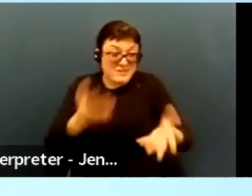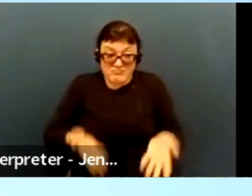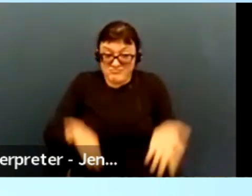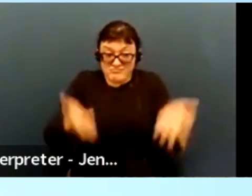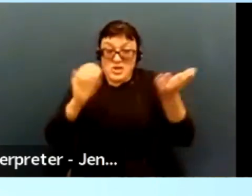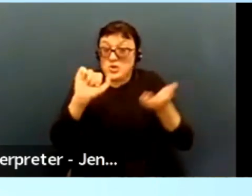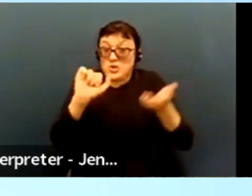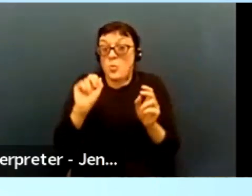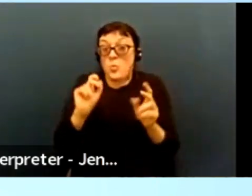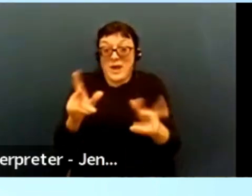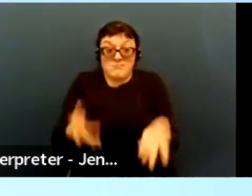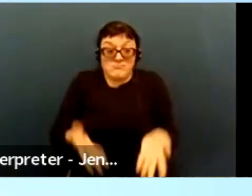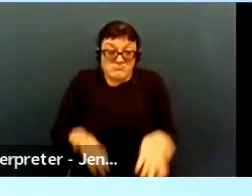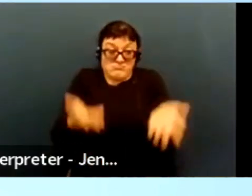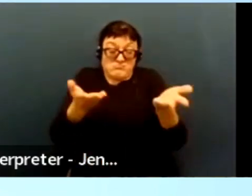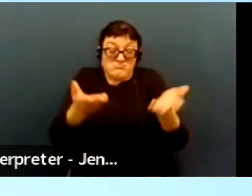rikki